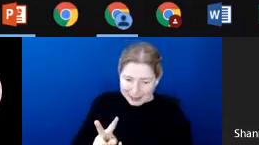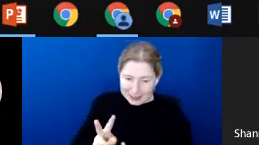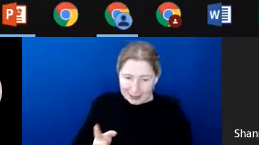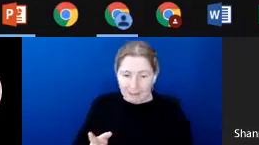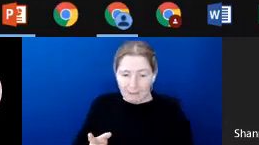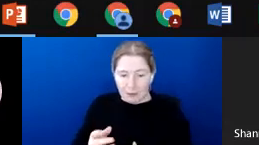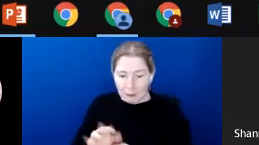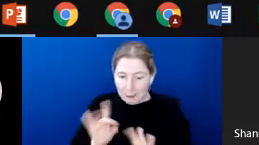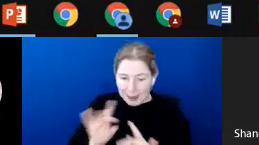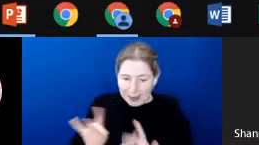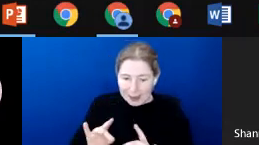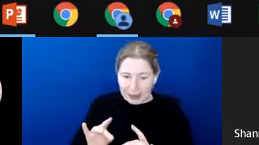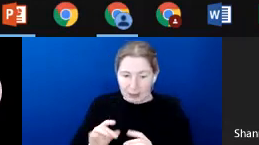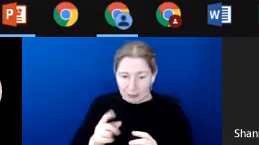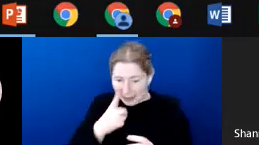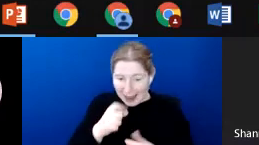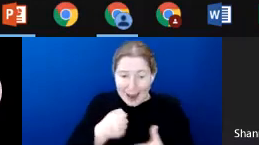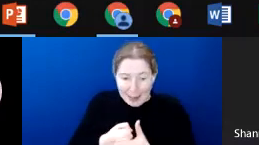from.